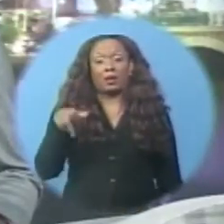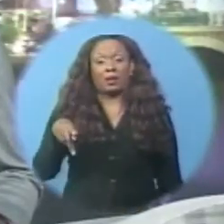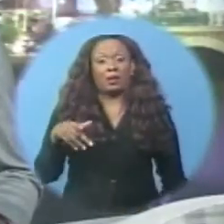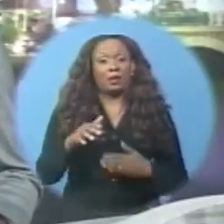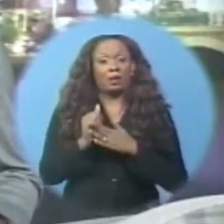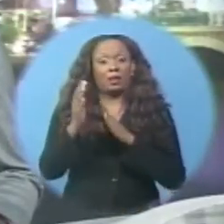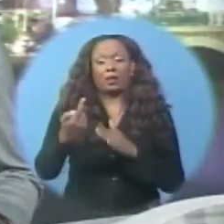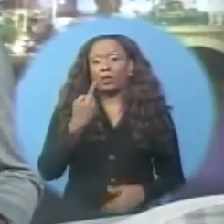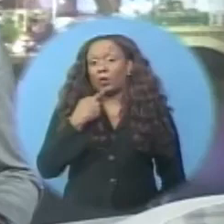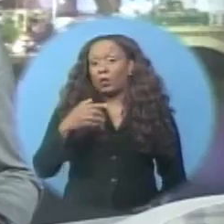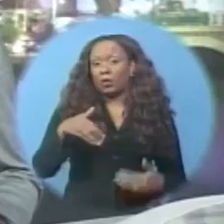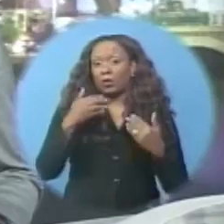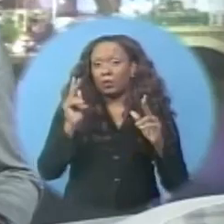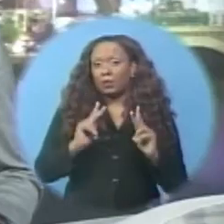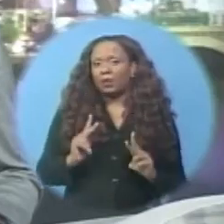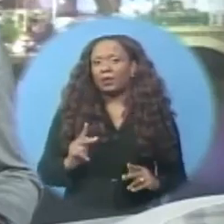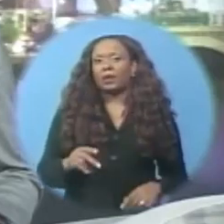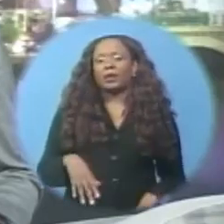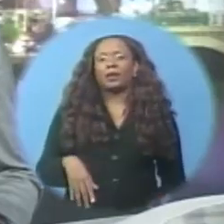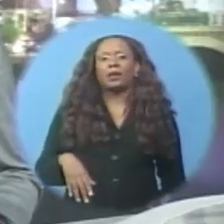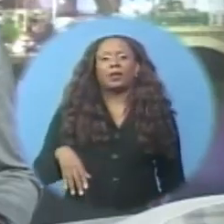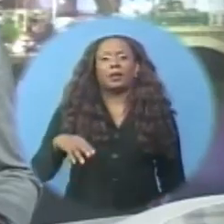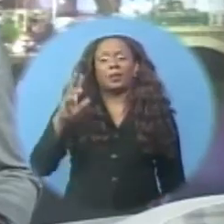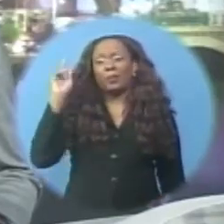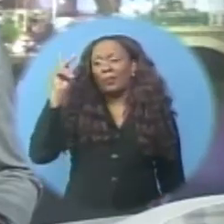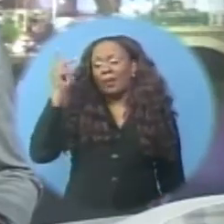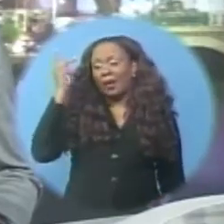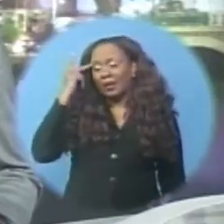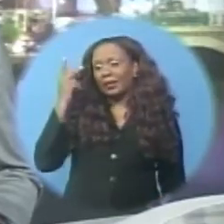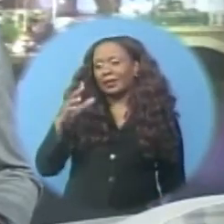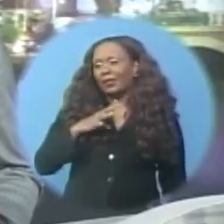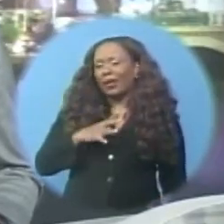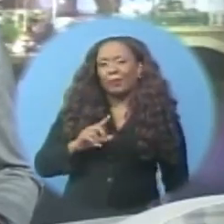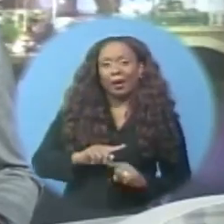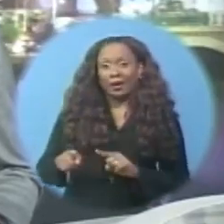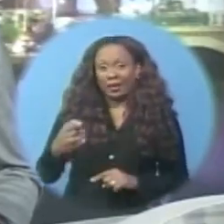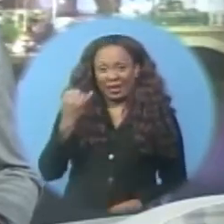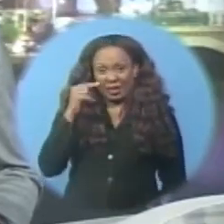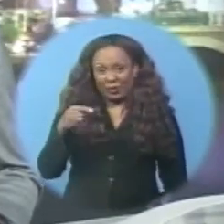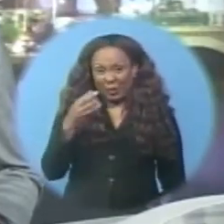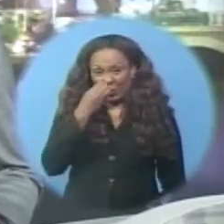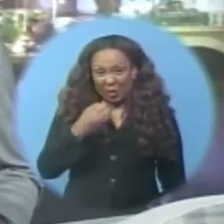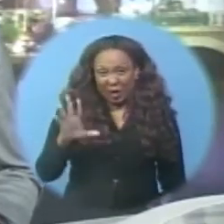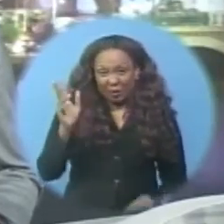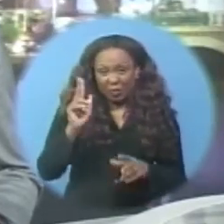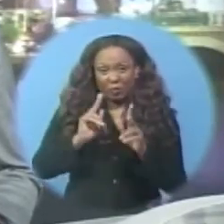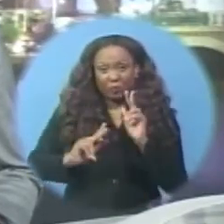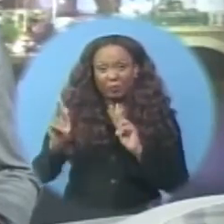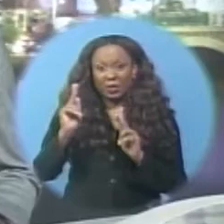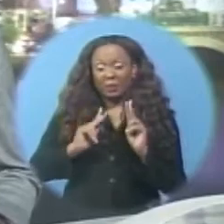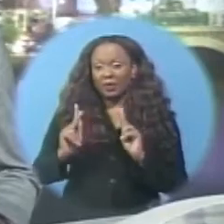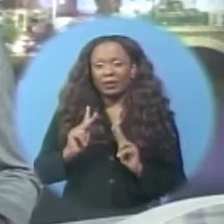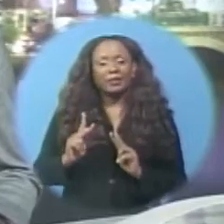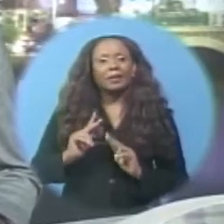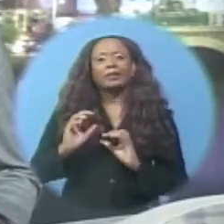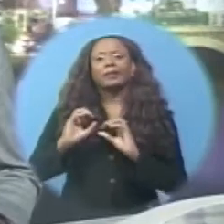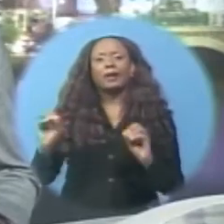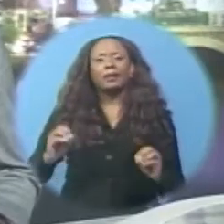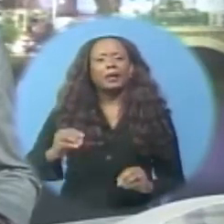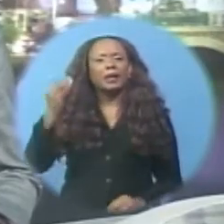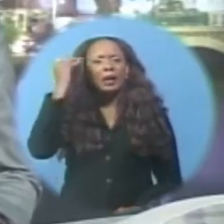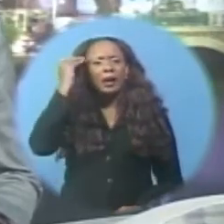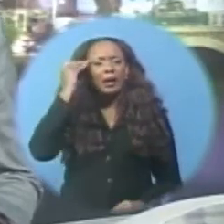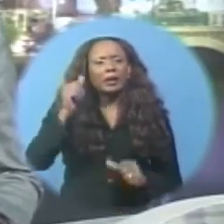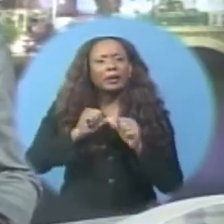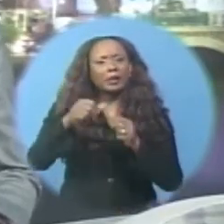told the young people that politics means nothing if they don't care about people. She encouraged them to acquire as much knowledge as possible and to keep